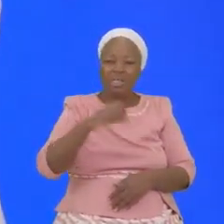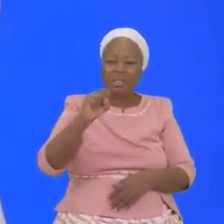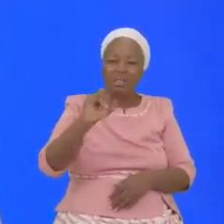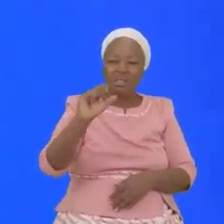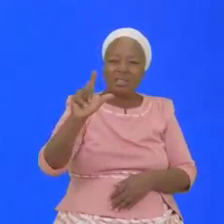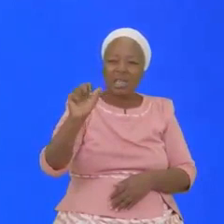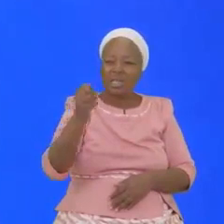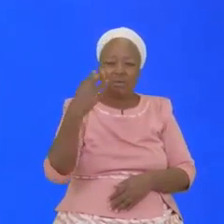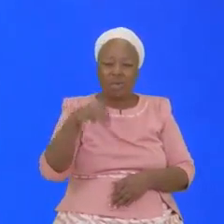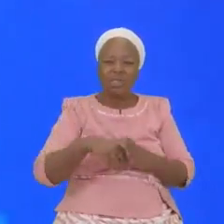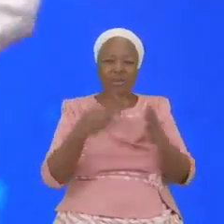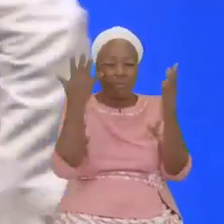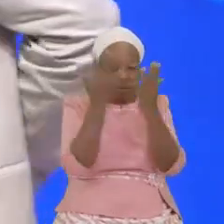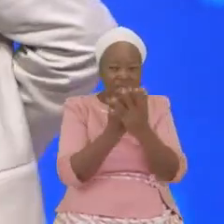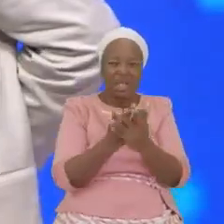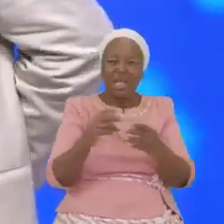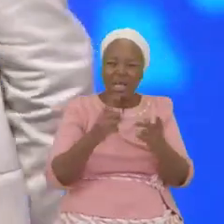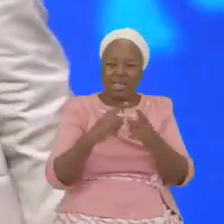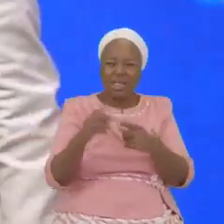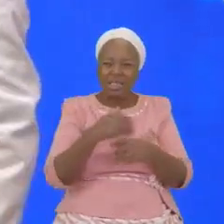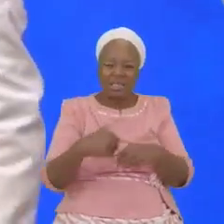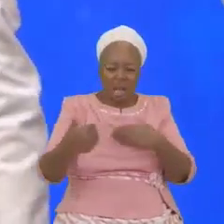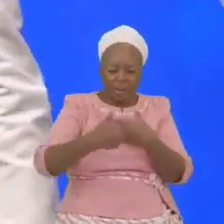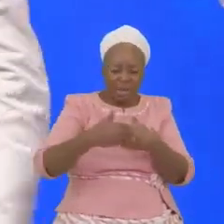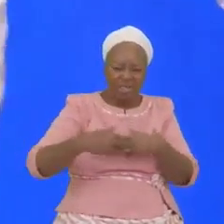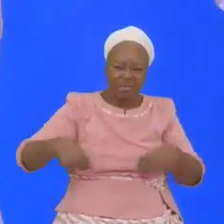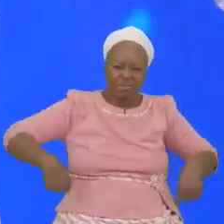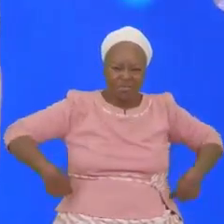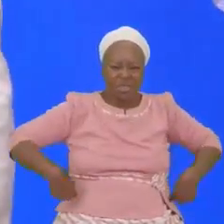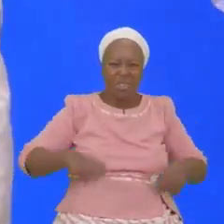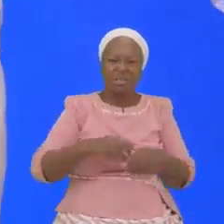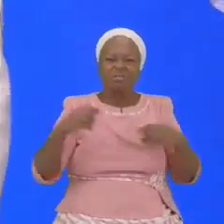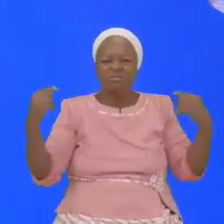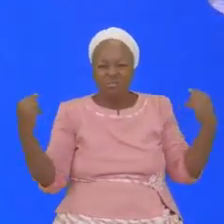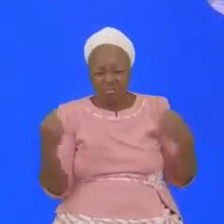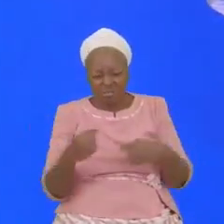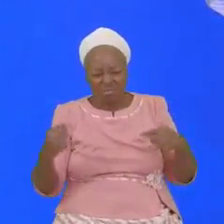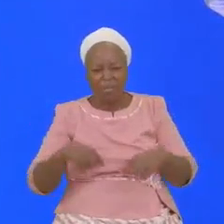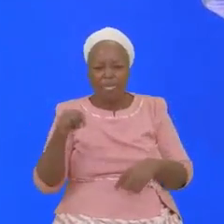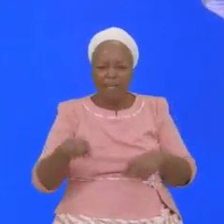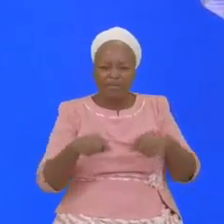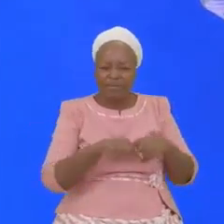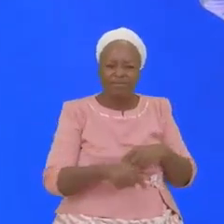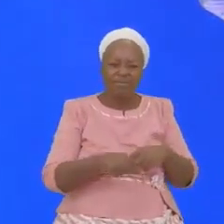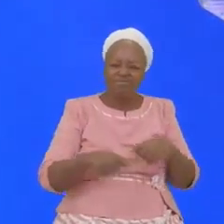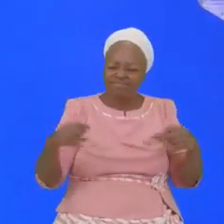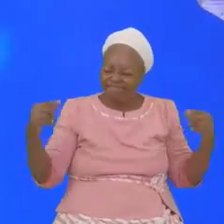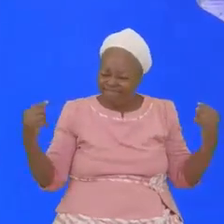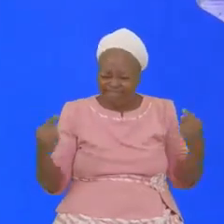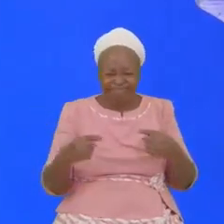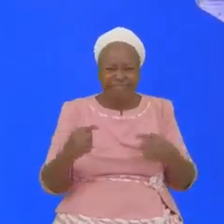dungeon, in the prison, and their backs were bleeding, and their feet were in stocks,